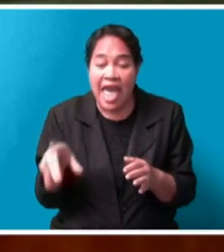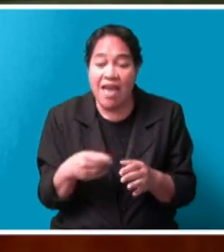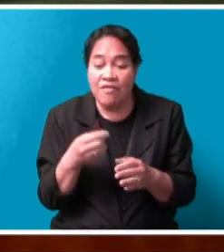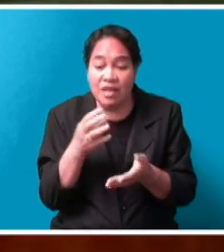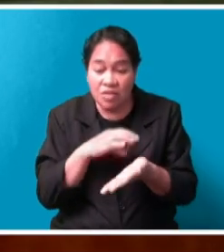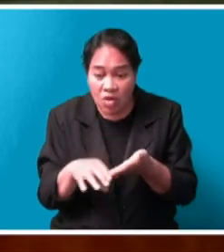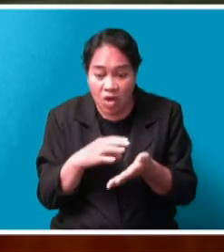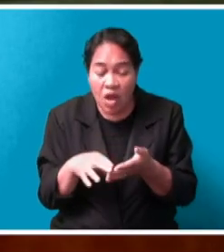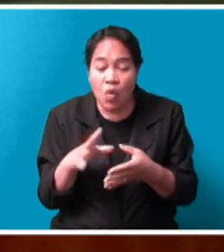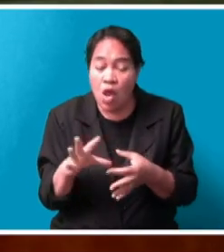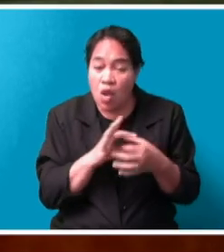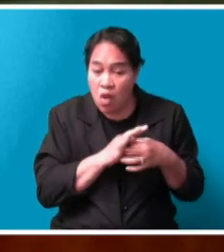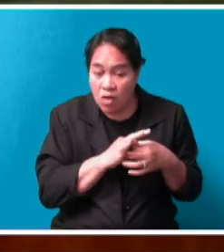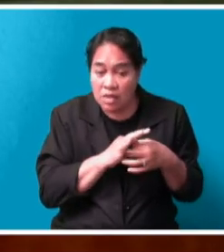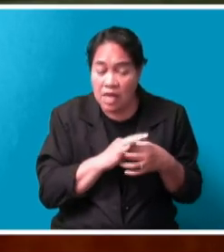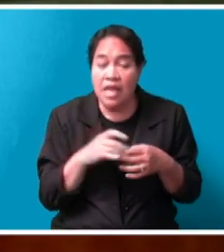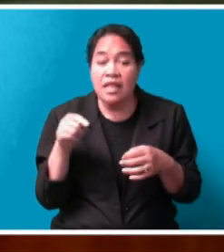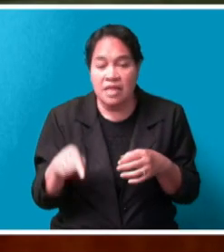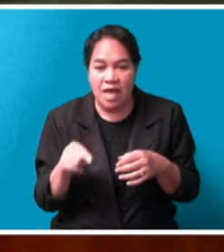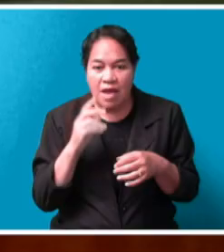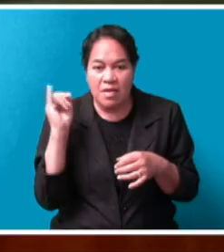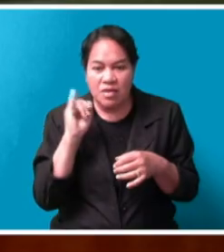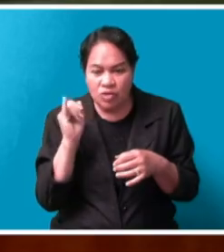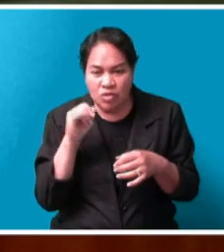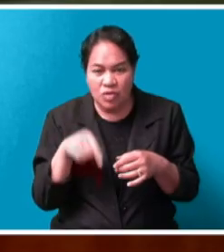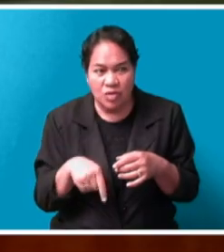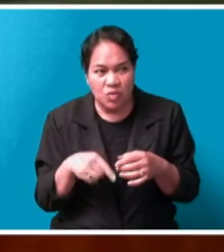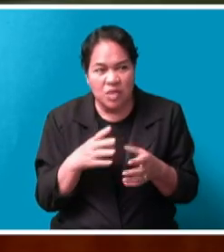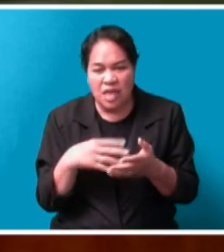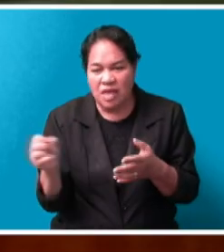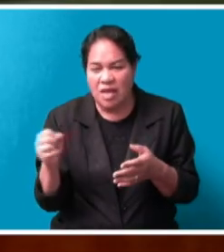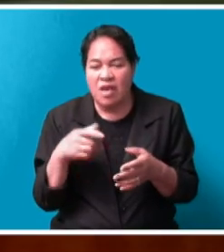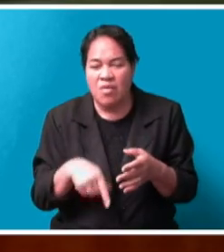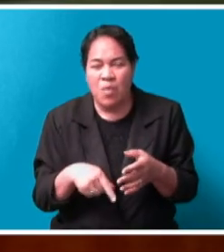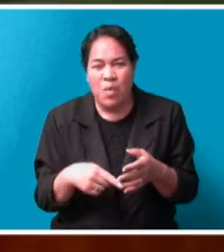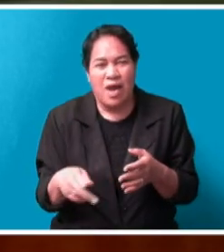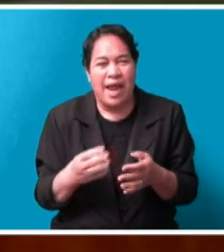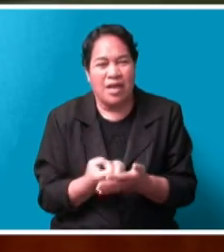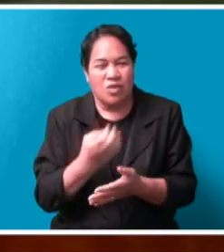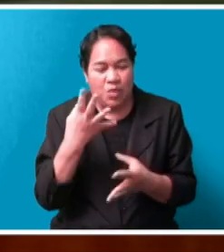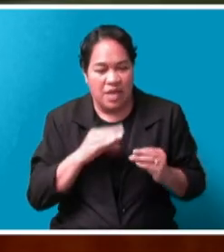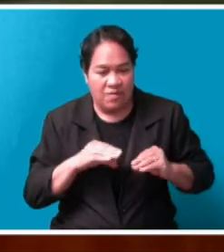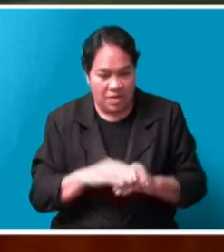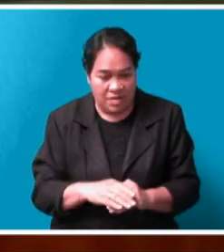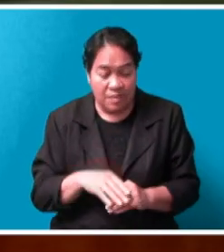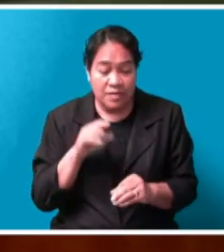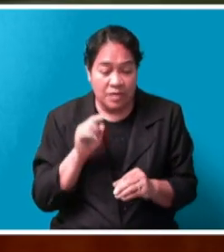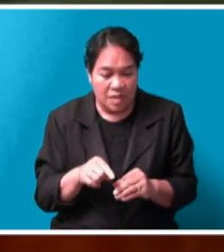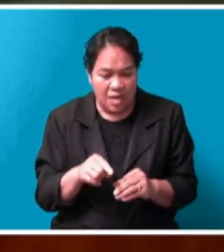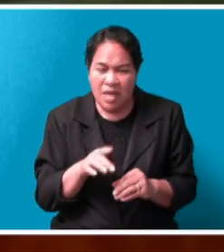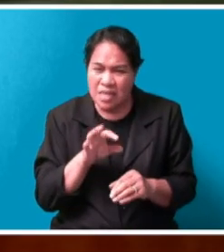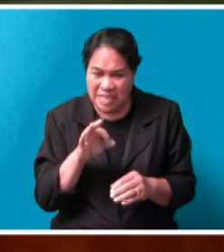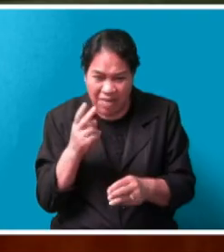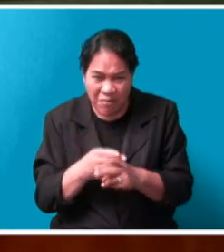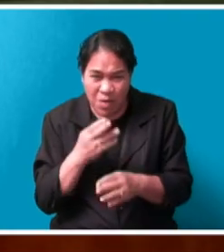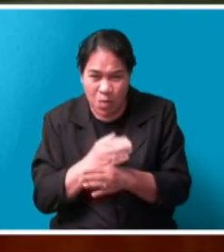private insurance premiums was a dollar taken away from direct high multiplier economic investment. By seizing this highly inefficient framework, we are